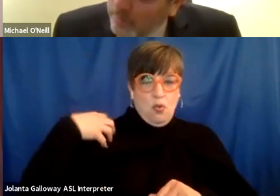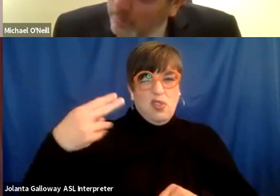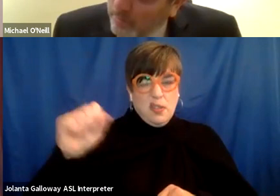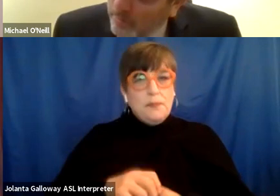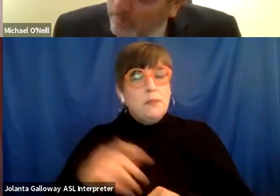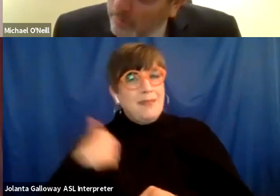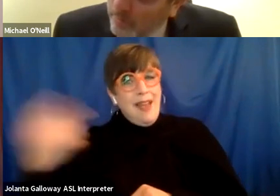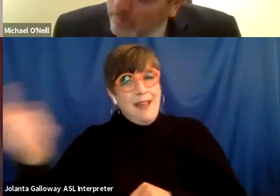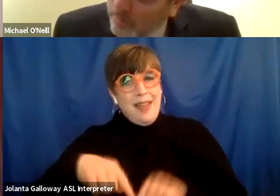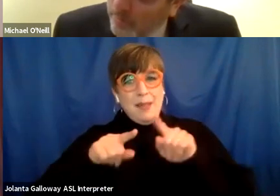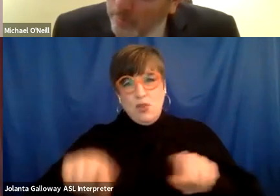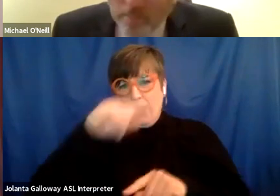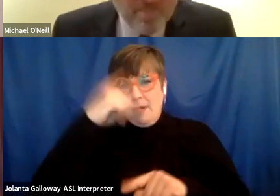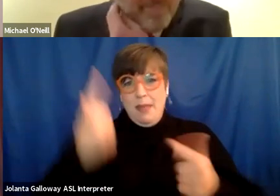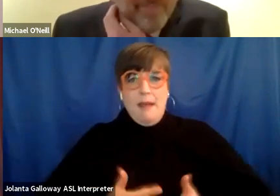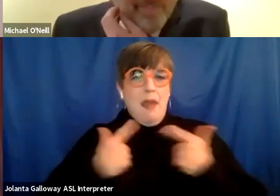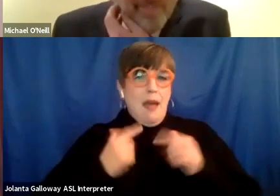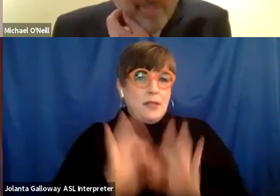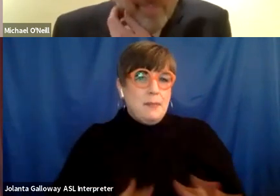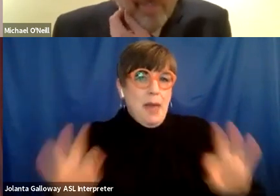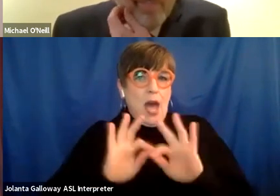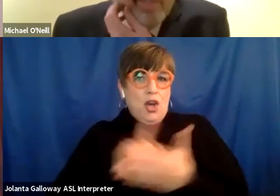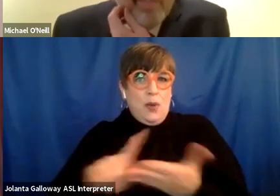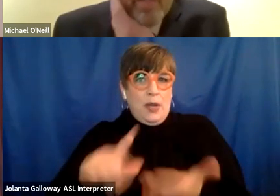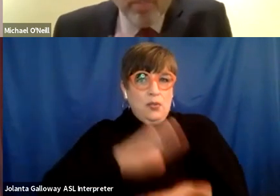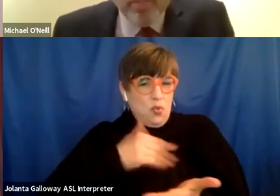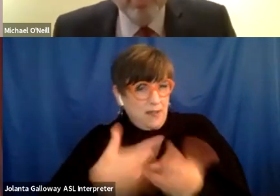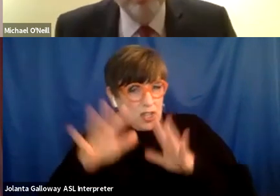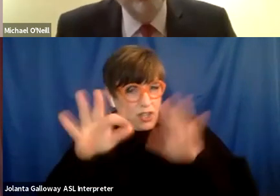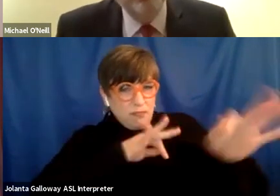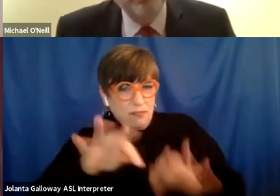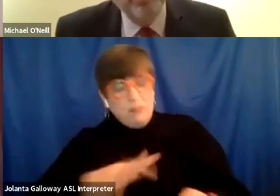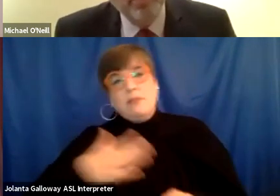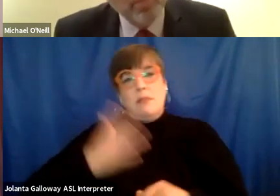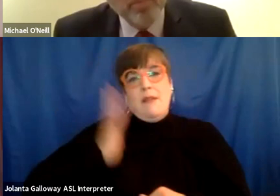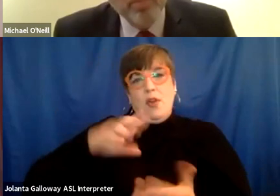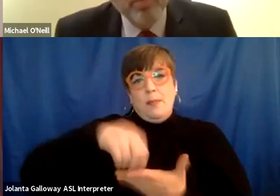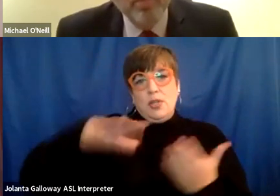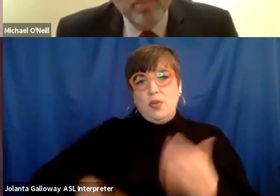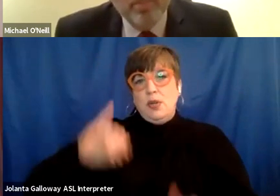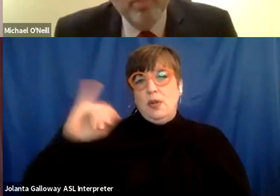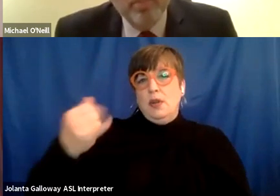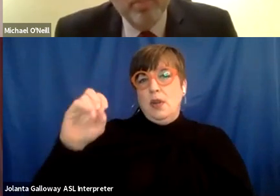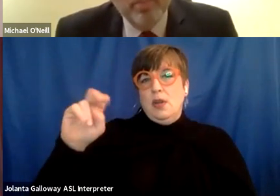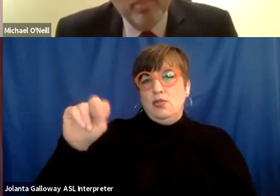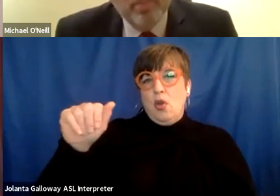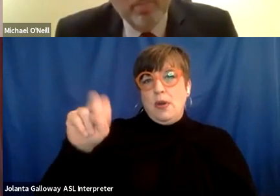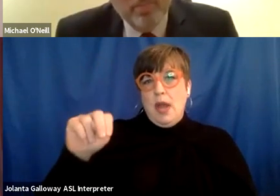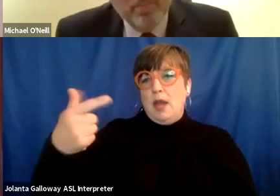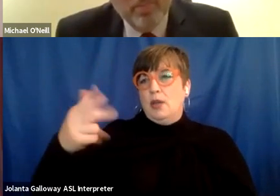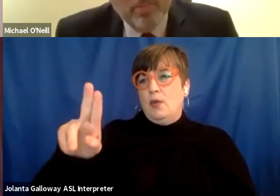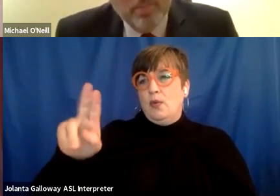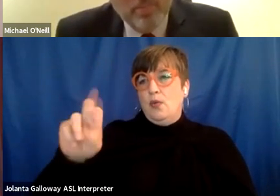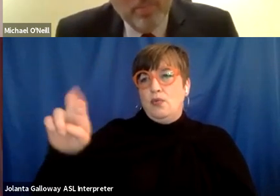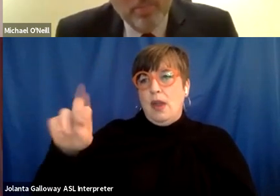Lives Matter Week of Action in School. I told you about my former student, Jonan Guerrero, who was murdered 1 year ago. I told you about